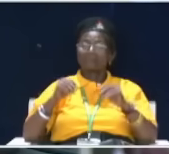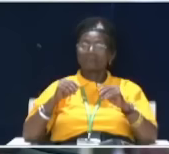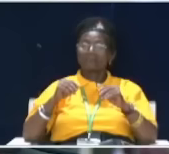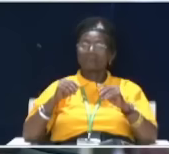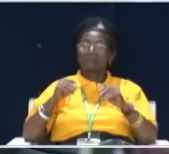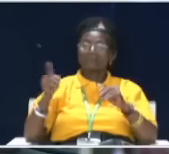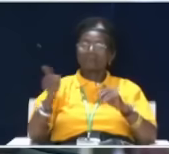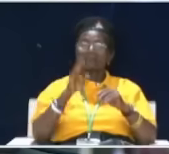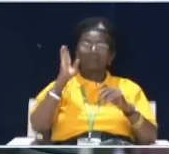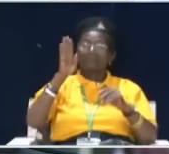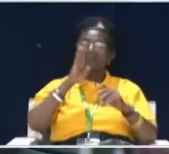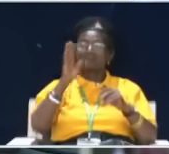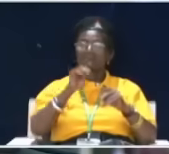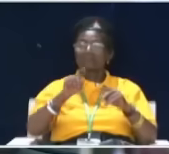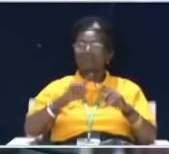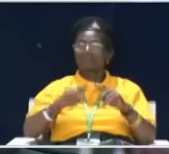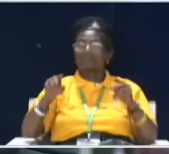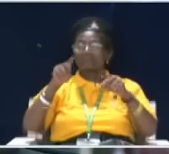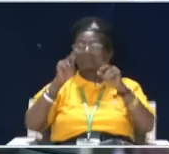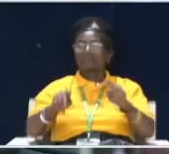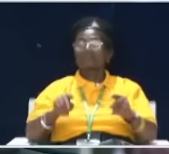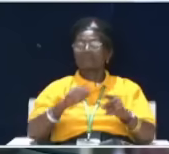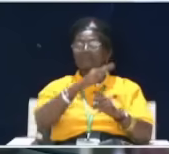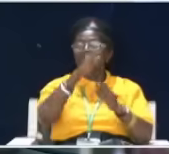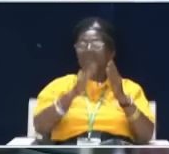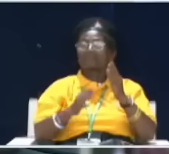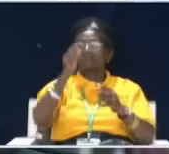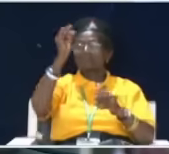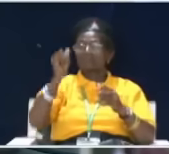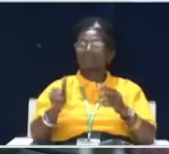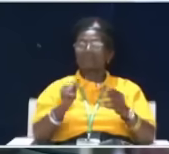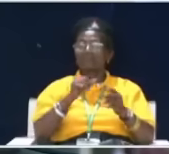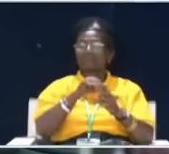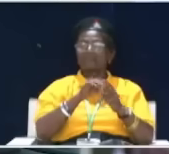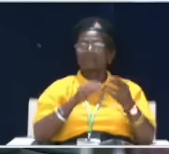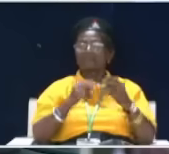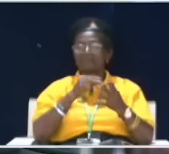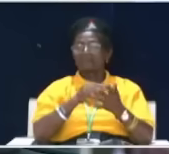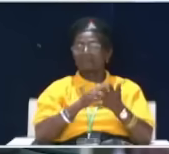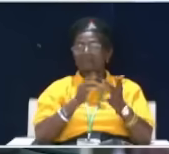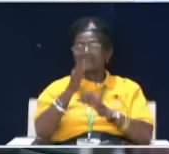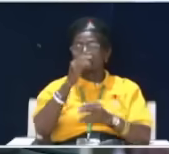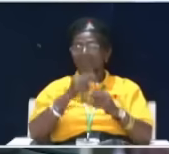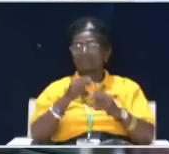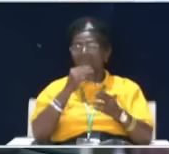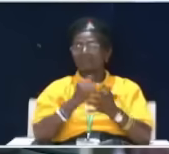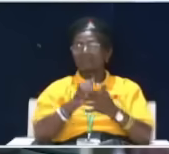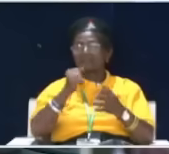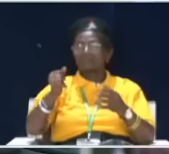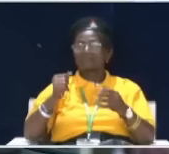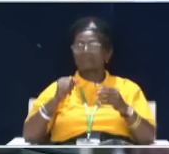you'll be a different person entirely. Write down